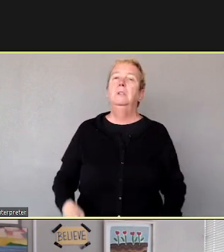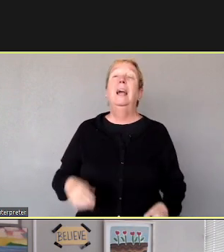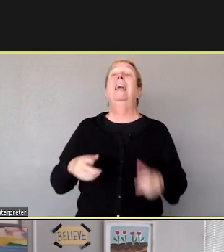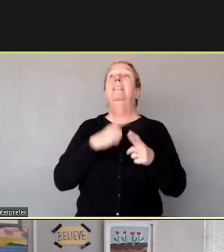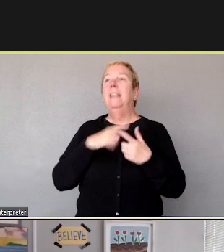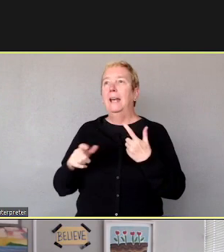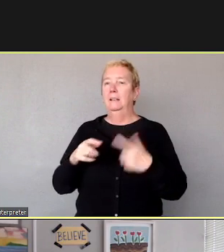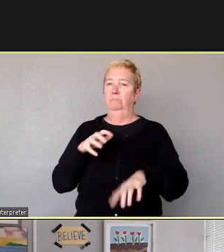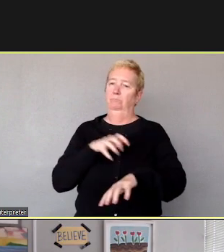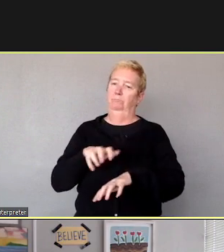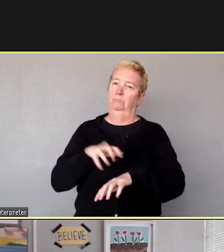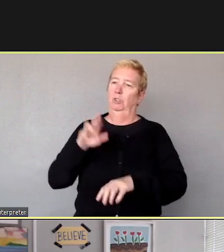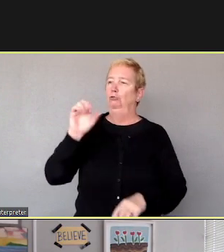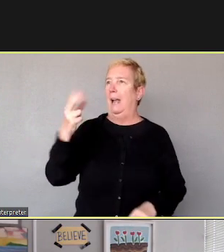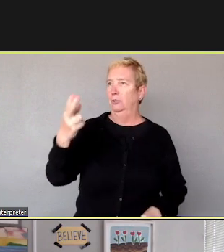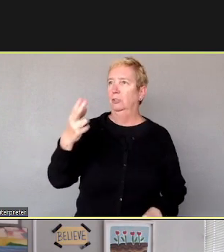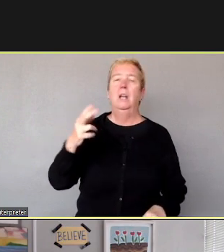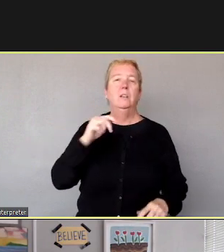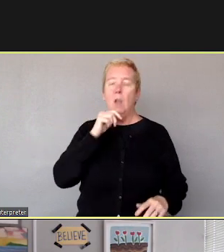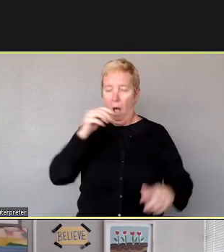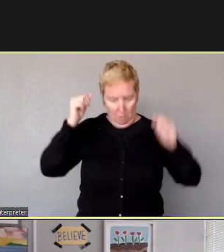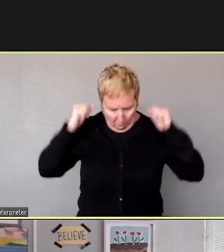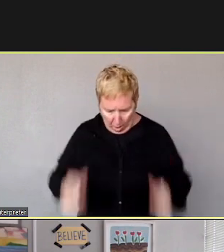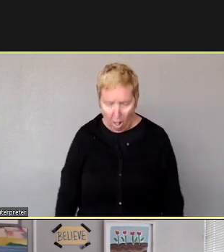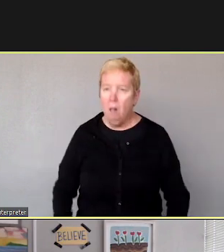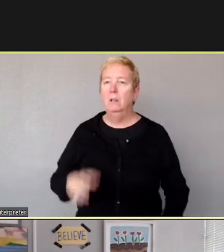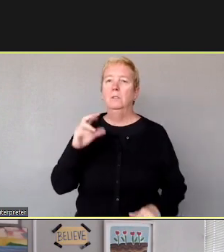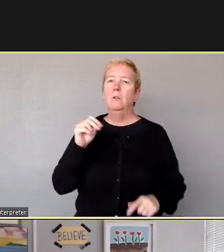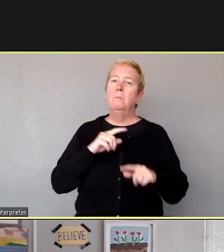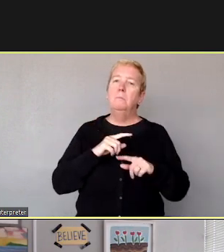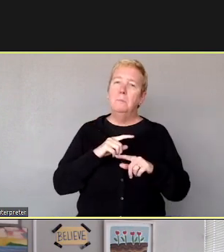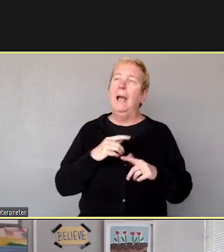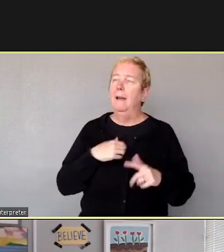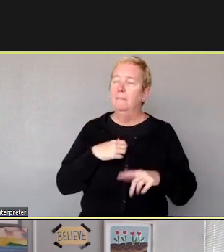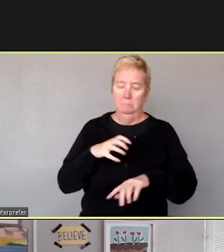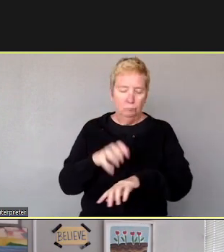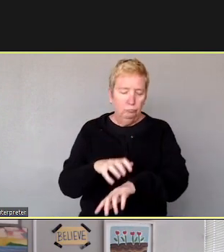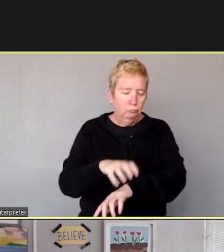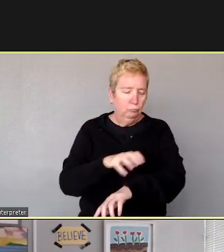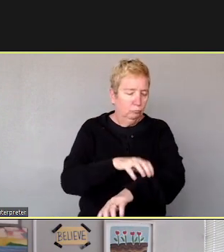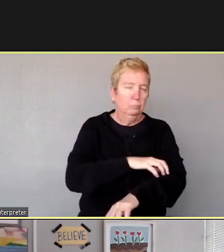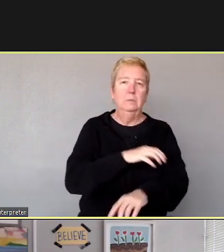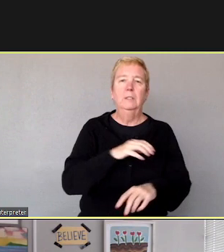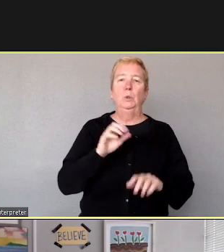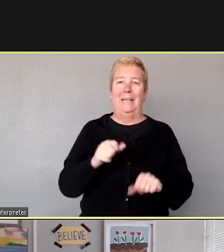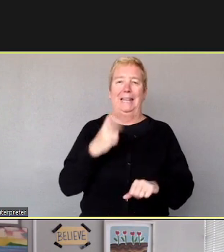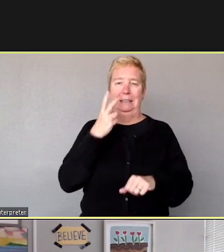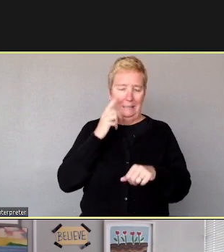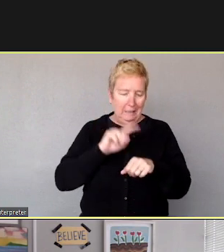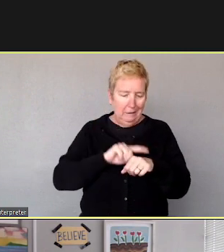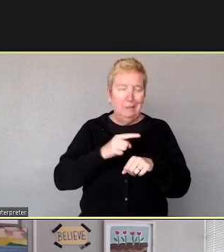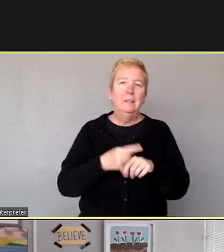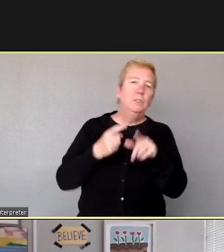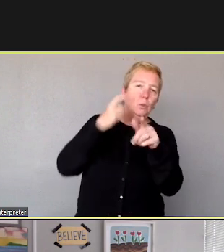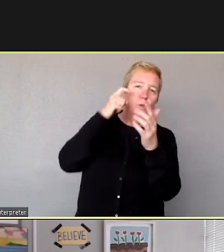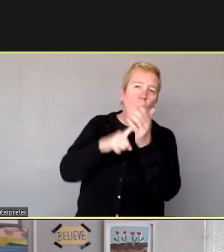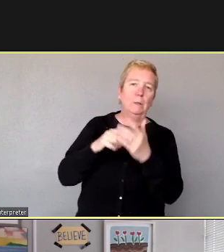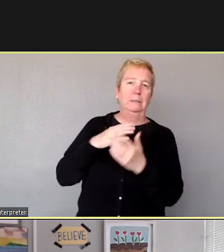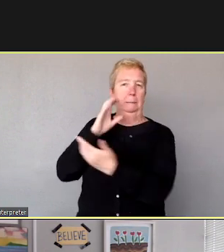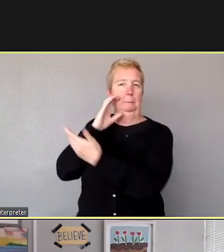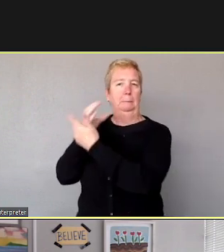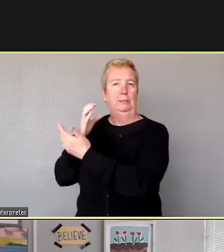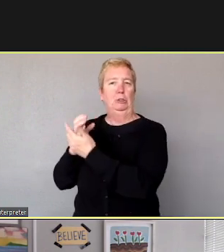a widespread out rash, but little bumps or blisters. These bumps or blisters that you can kind of see on the side here can